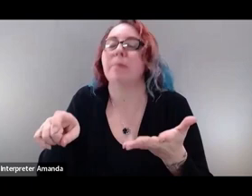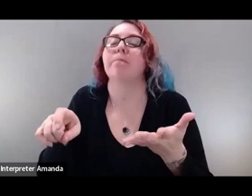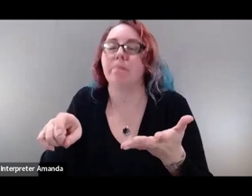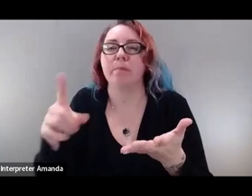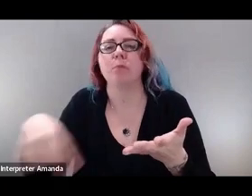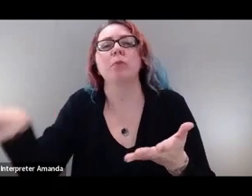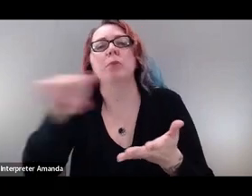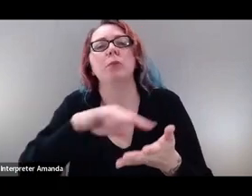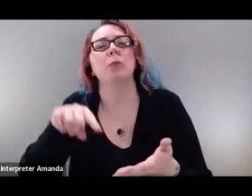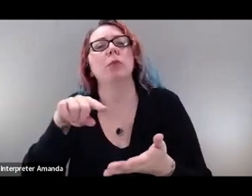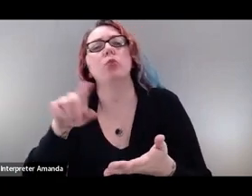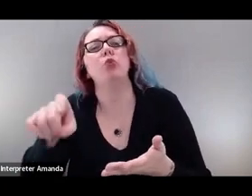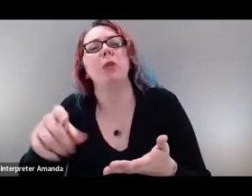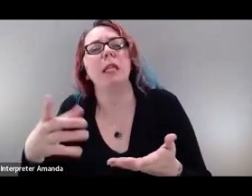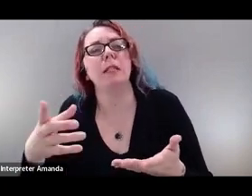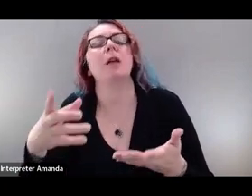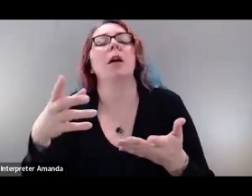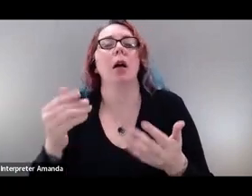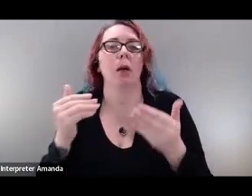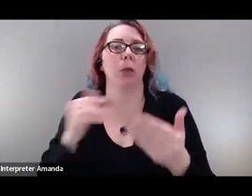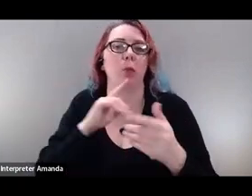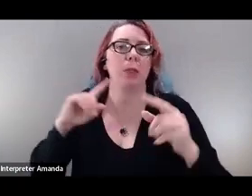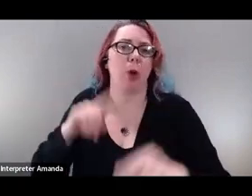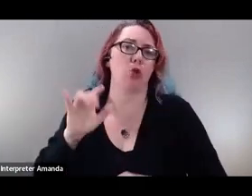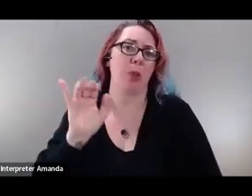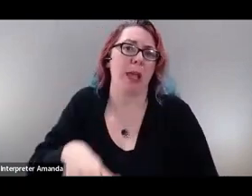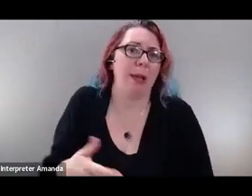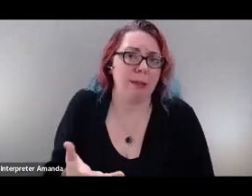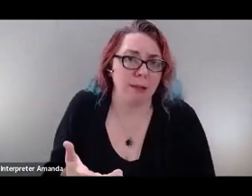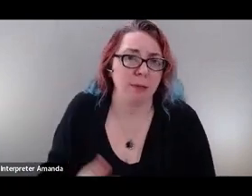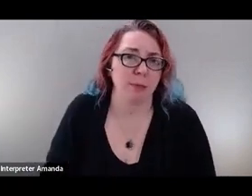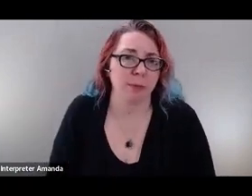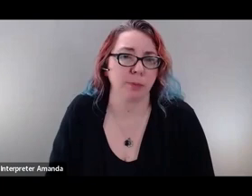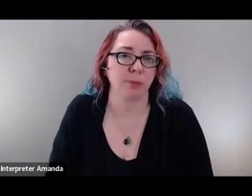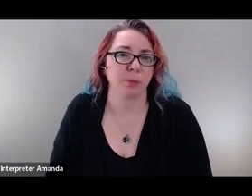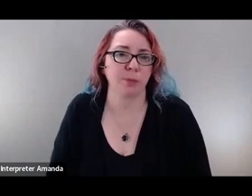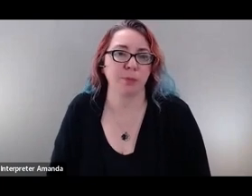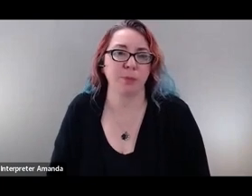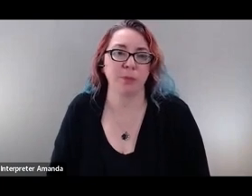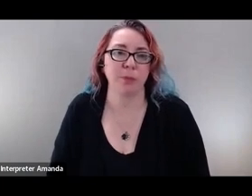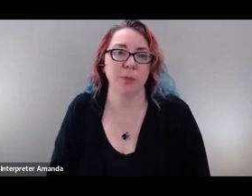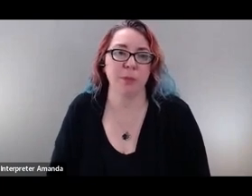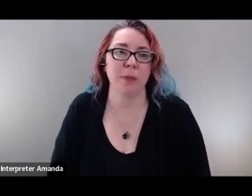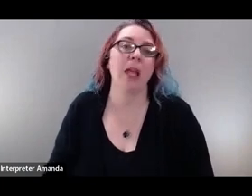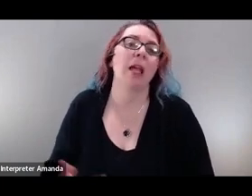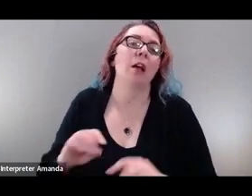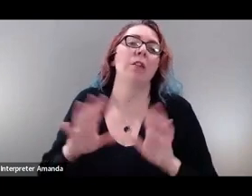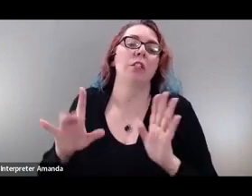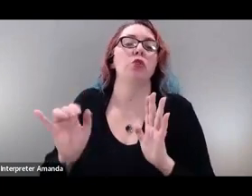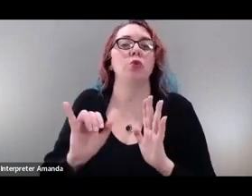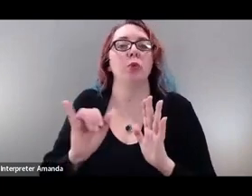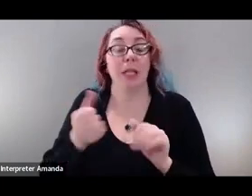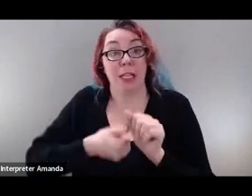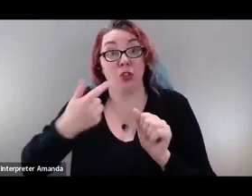well. And maybe it's something that, you know, is clearly coming from the individual, like everyone who's here is invested in thinking through